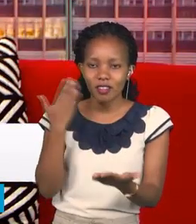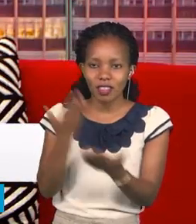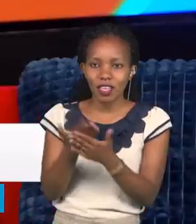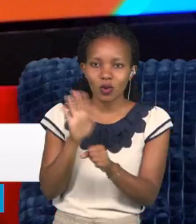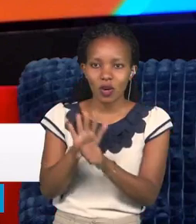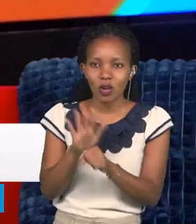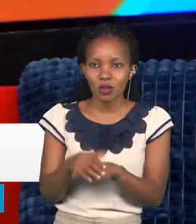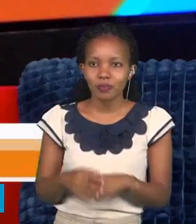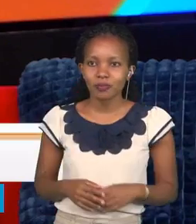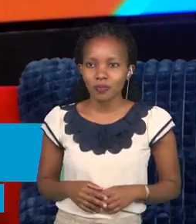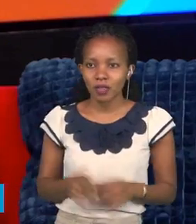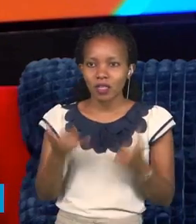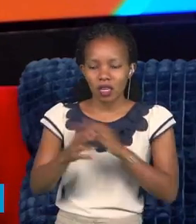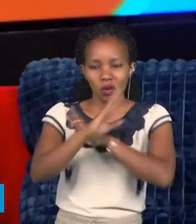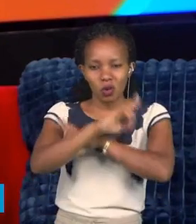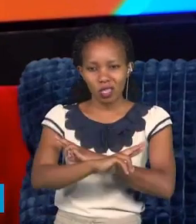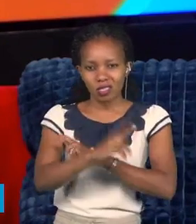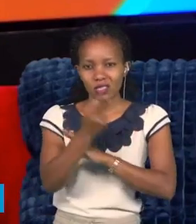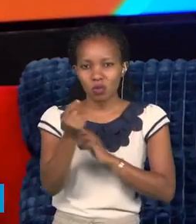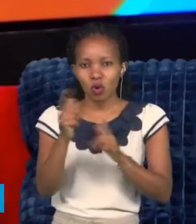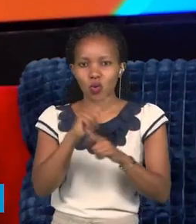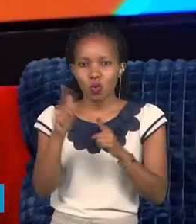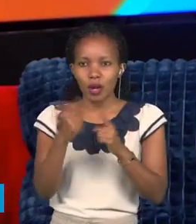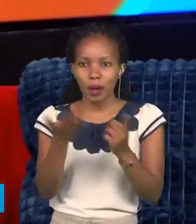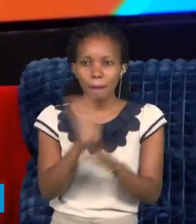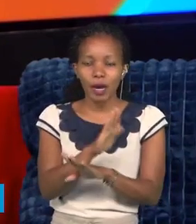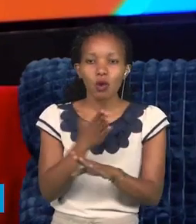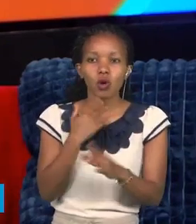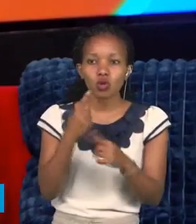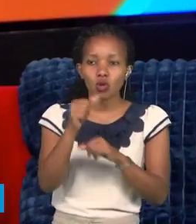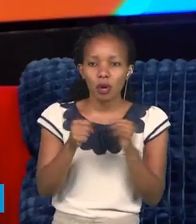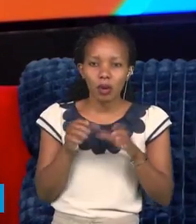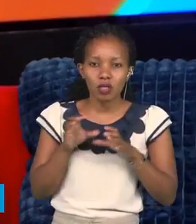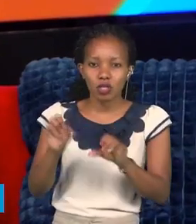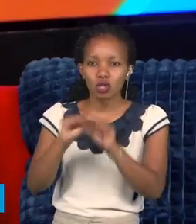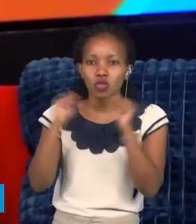much. All right. Thank you. We're taking a short break now. When you come back, you want to talk about the pressure